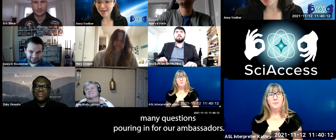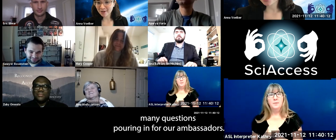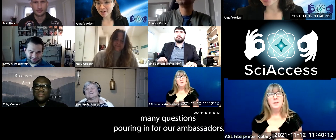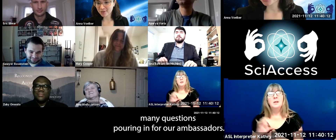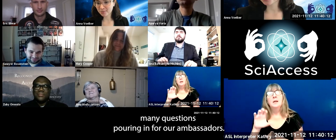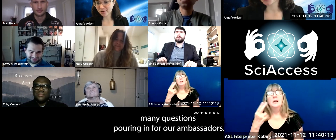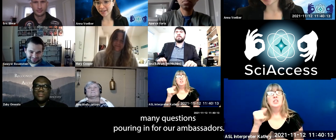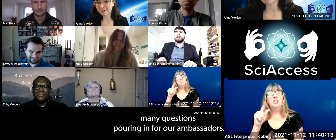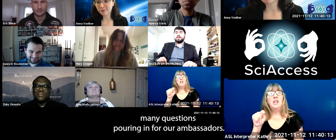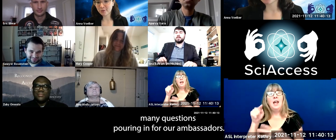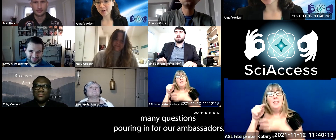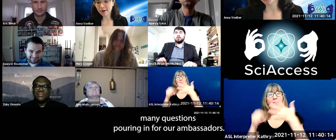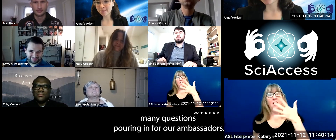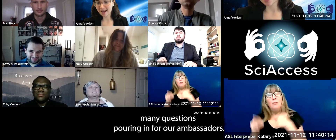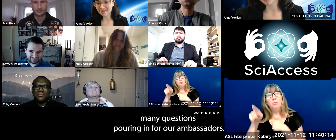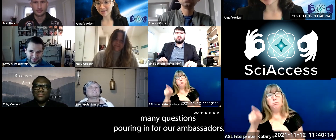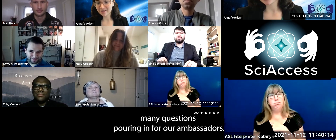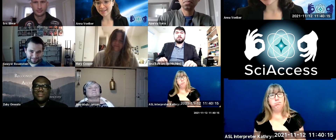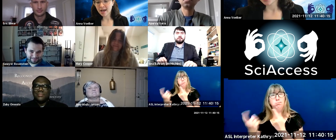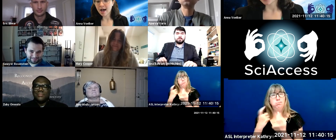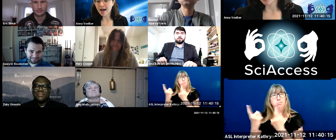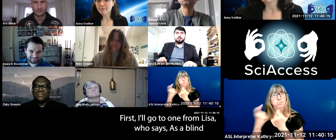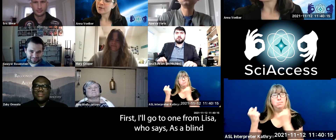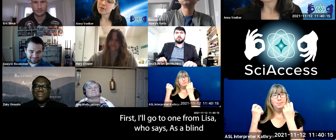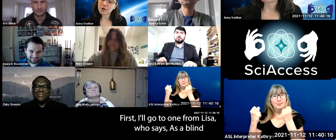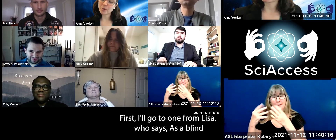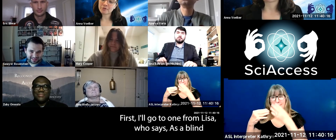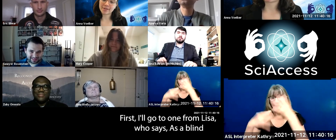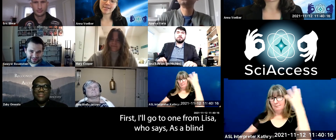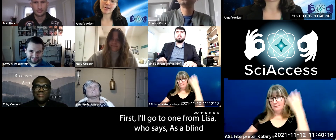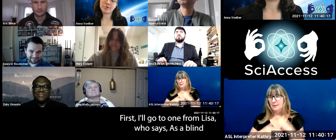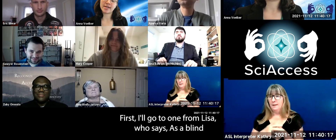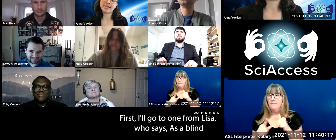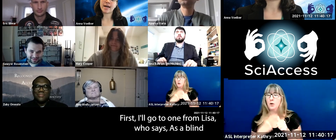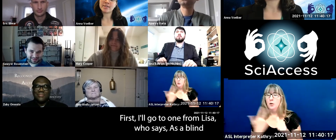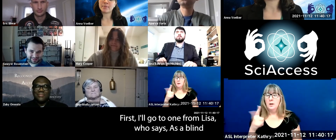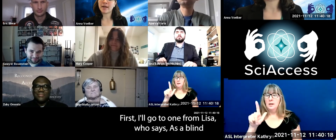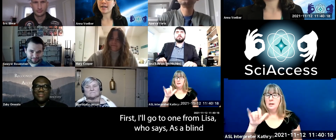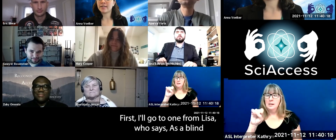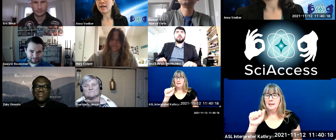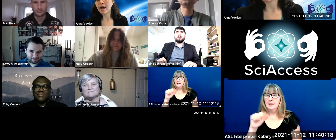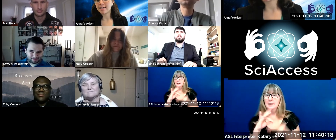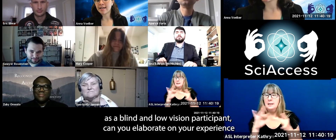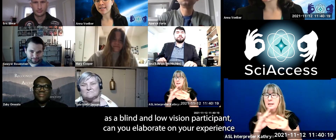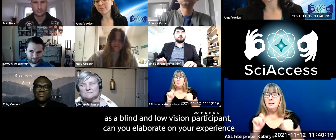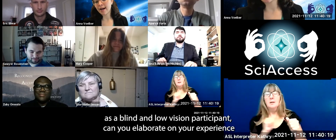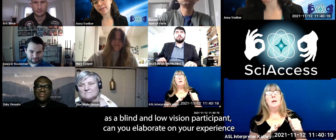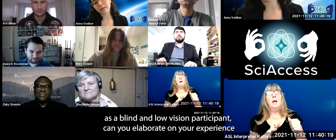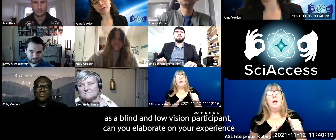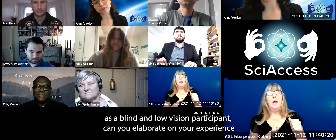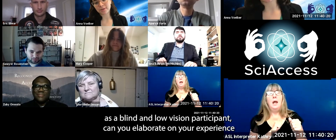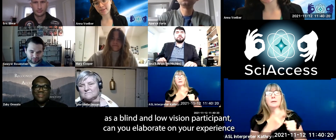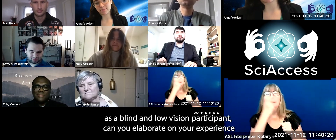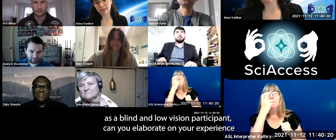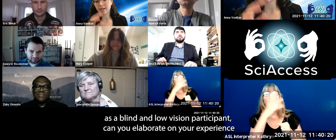have many questions pouring in for our ambassadors. First, I'll go to one from Lisa, who says, as a blind and